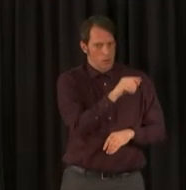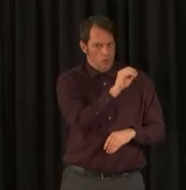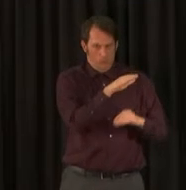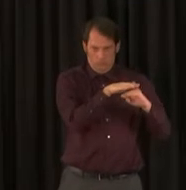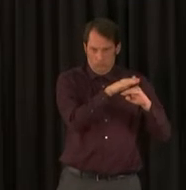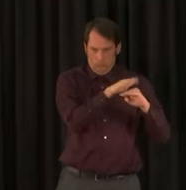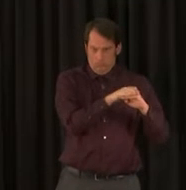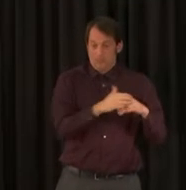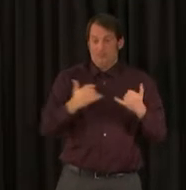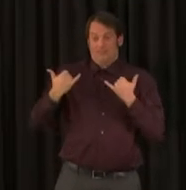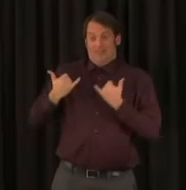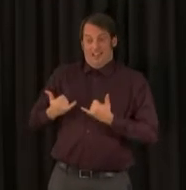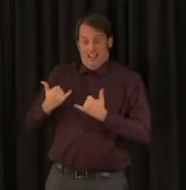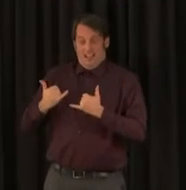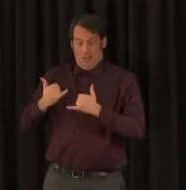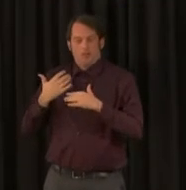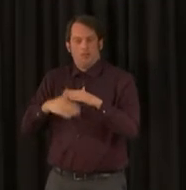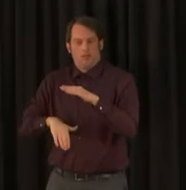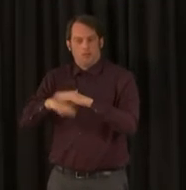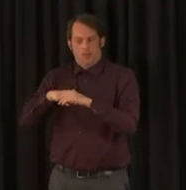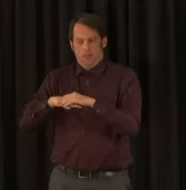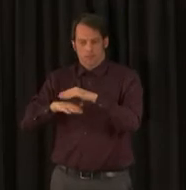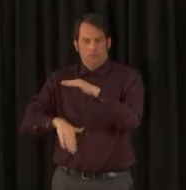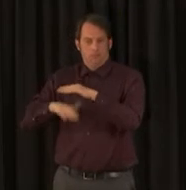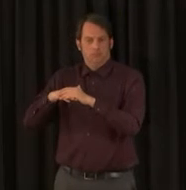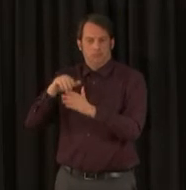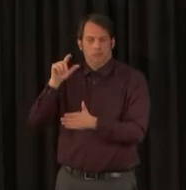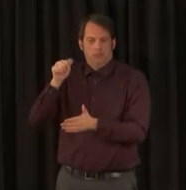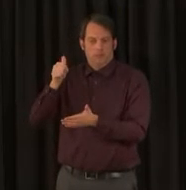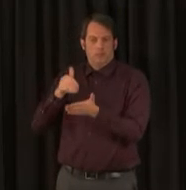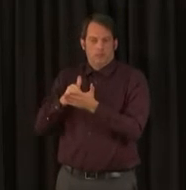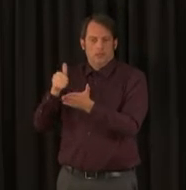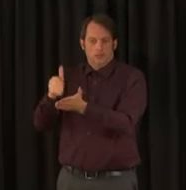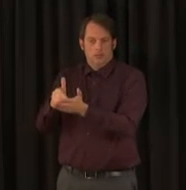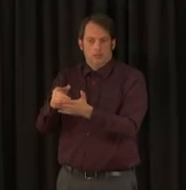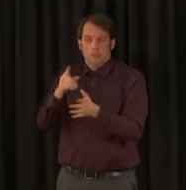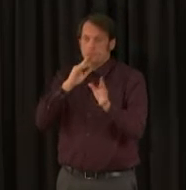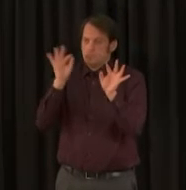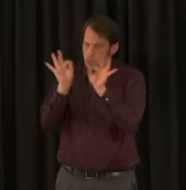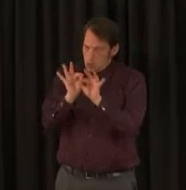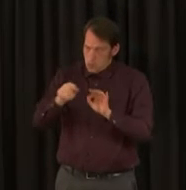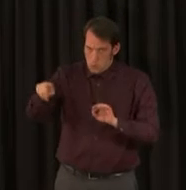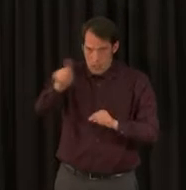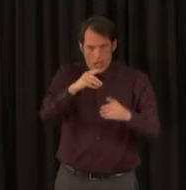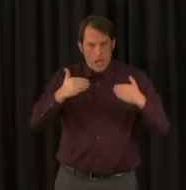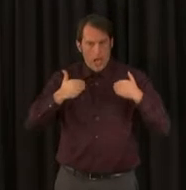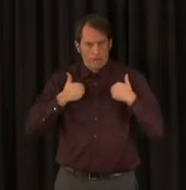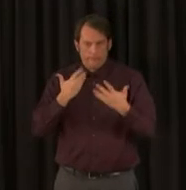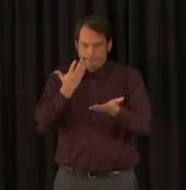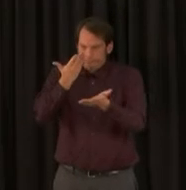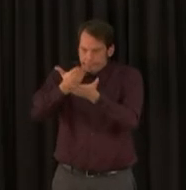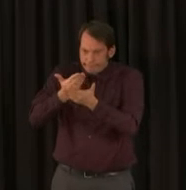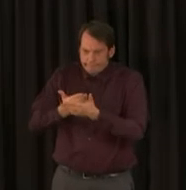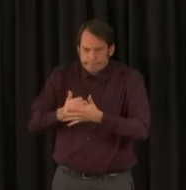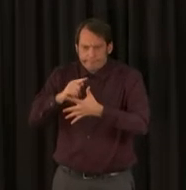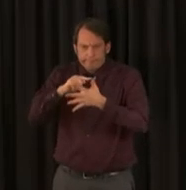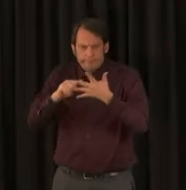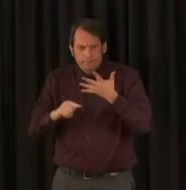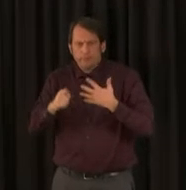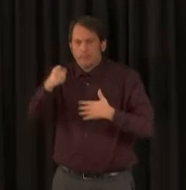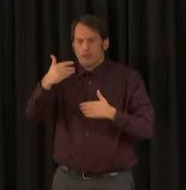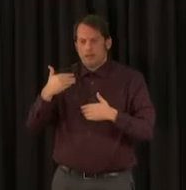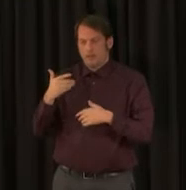up to $10 million as long as you have 500 or below